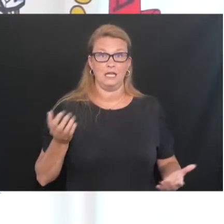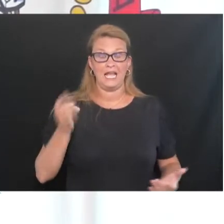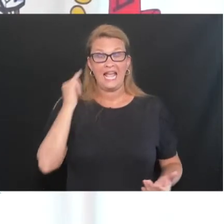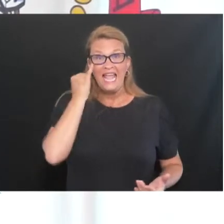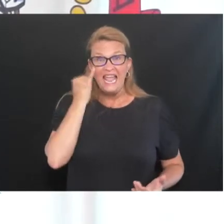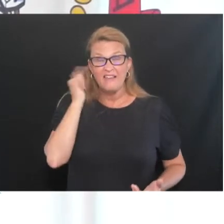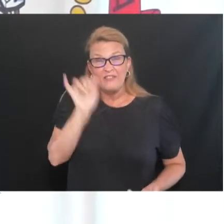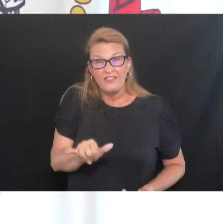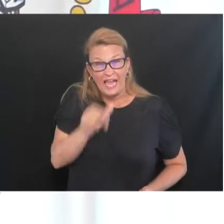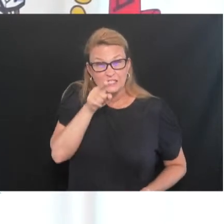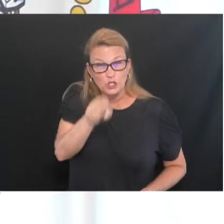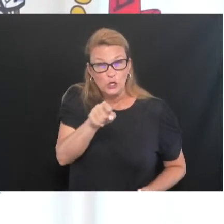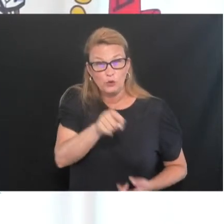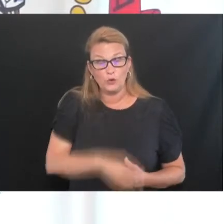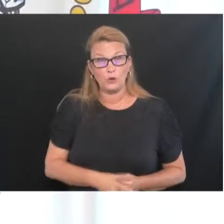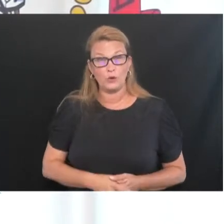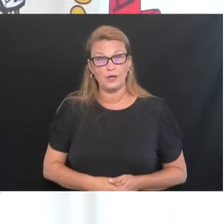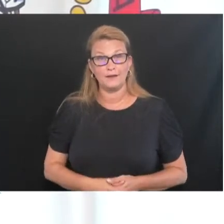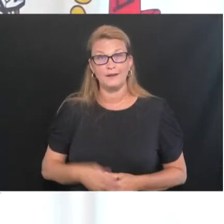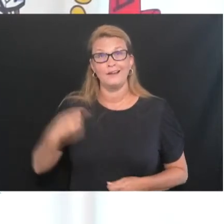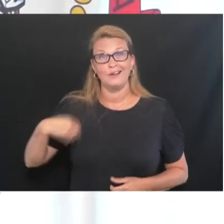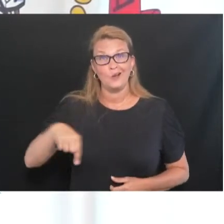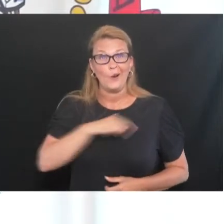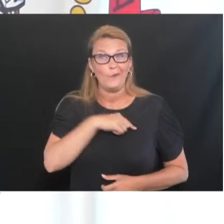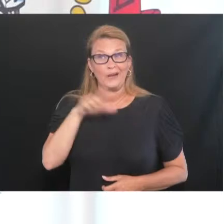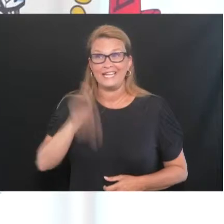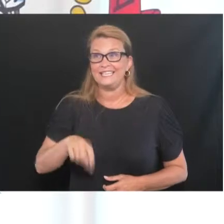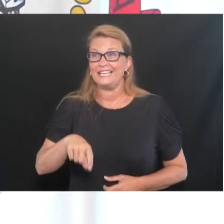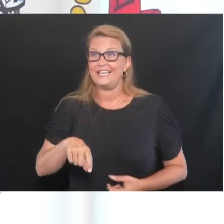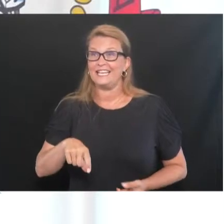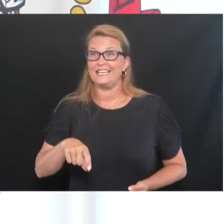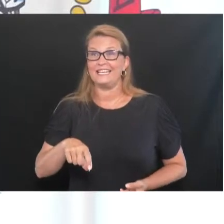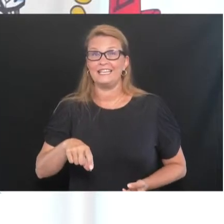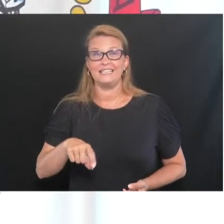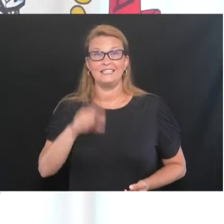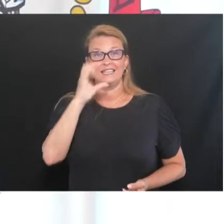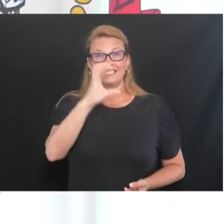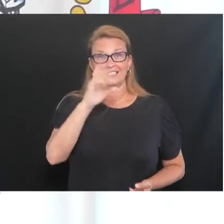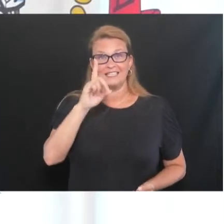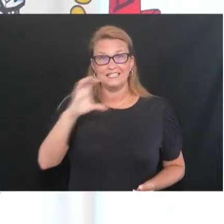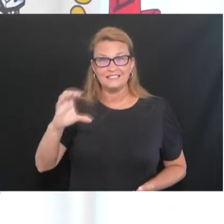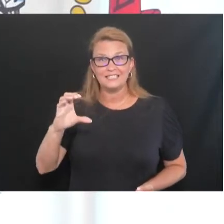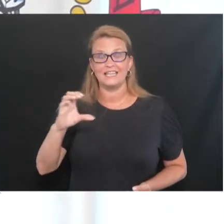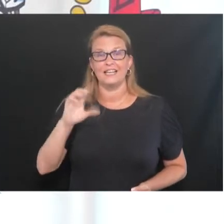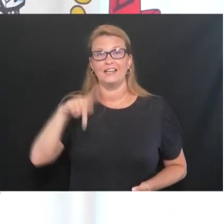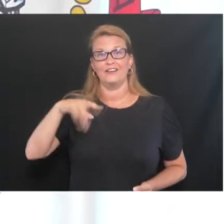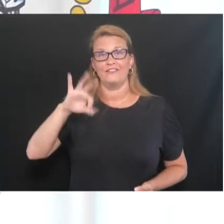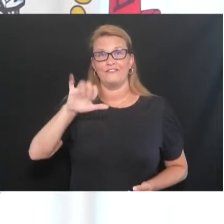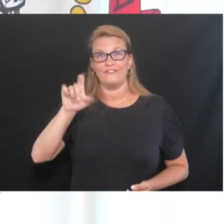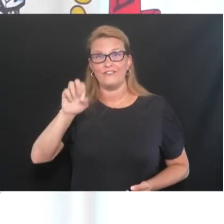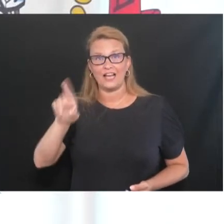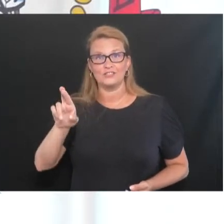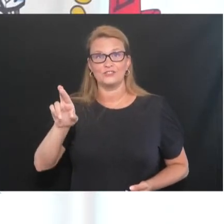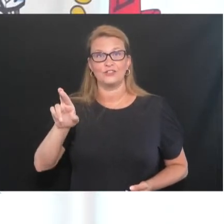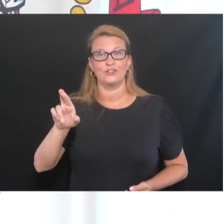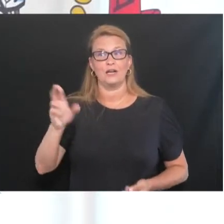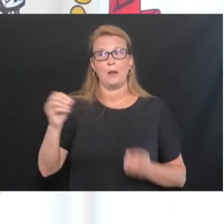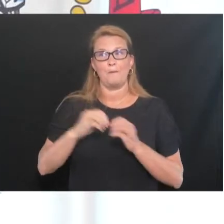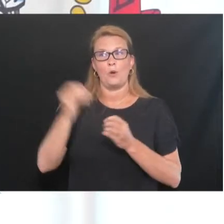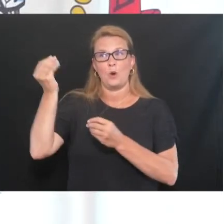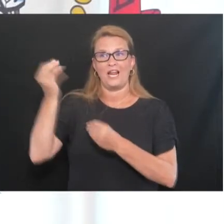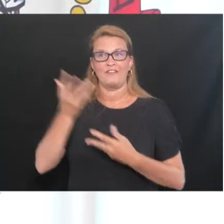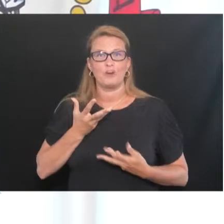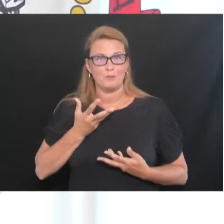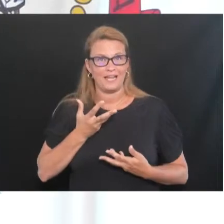that, we need to move, or at least get the CDC and Pfizer more information coming from this